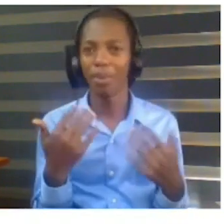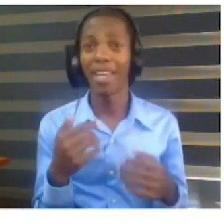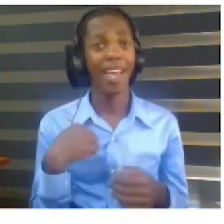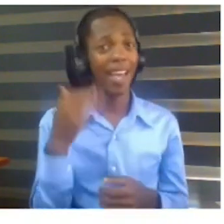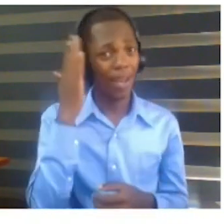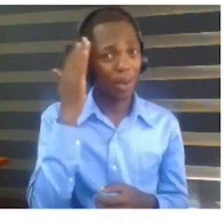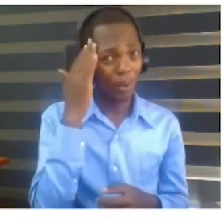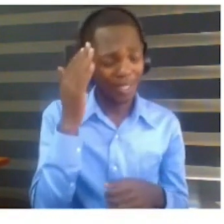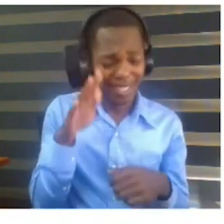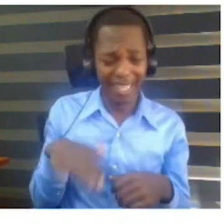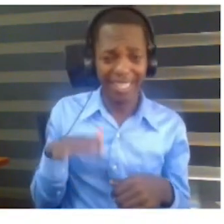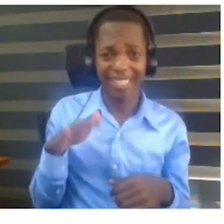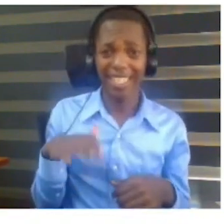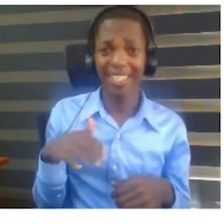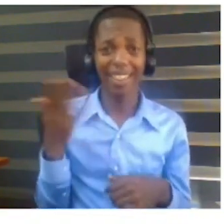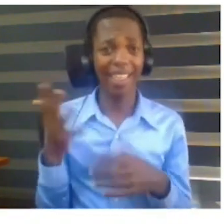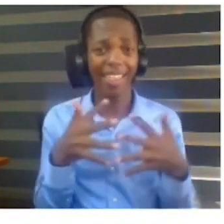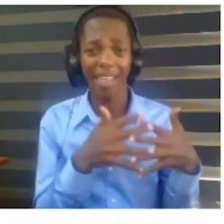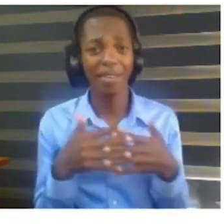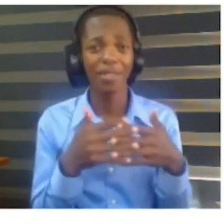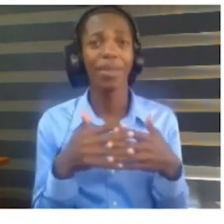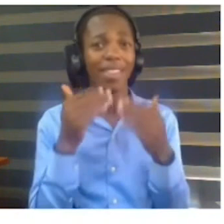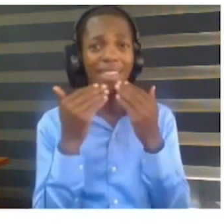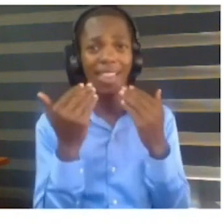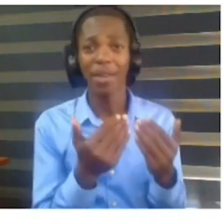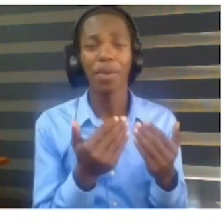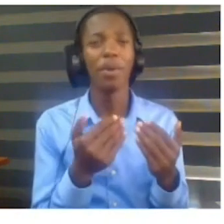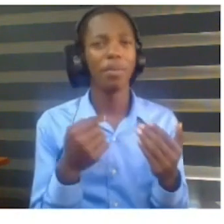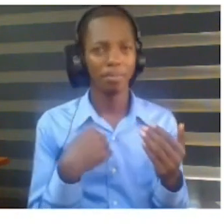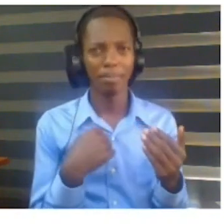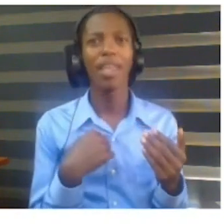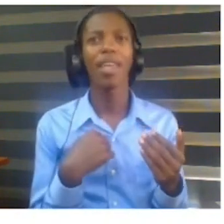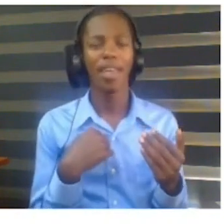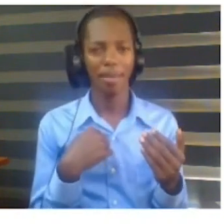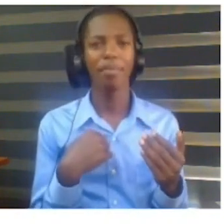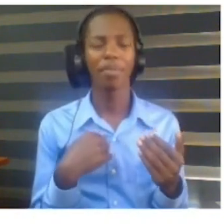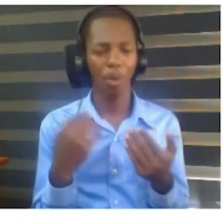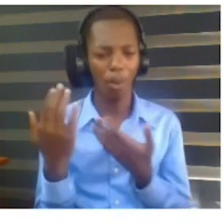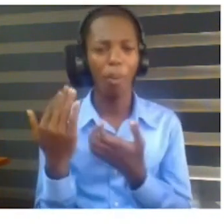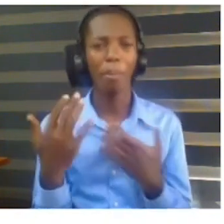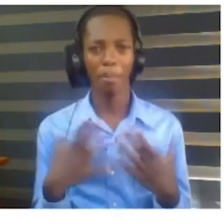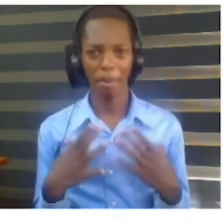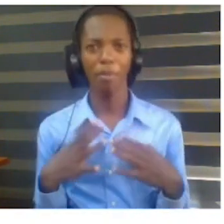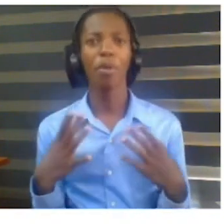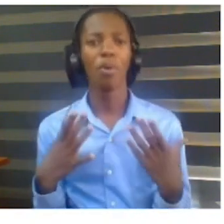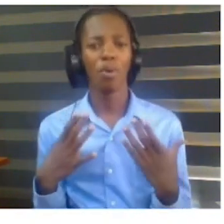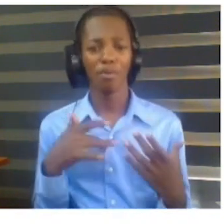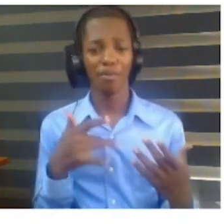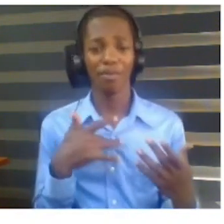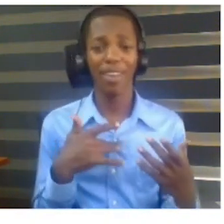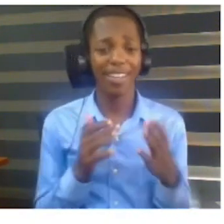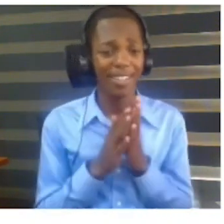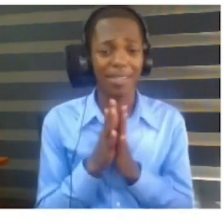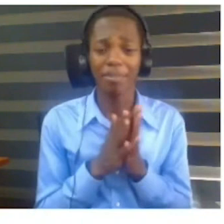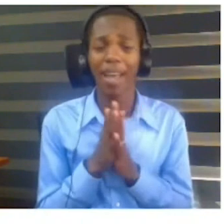you for taking your time to speak to us. I hope people felt inspired, and like you said, we need action because it's time to move forward. I